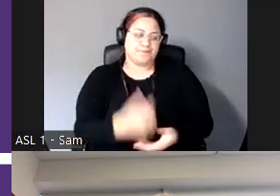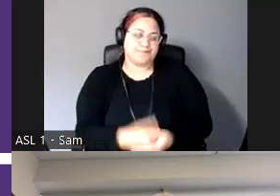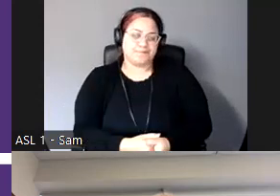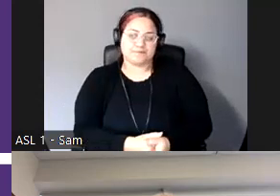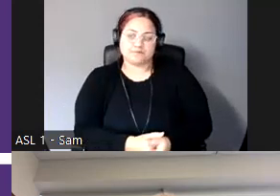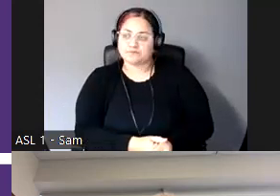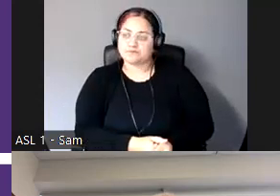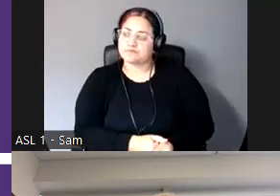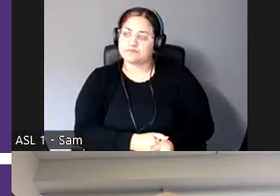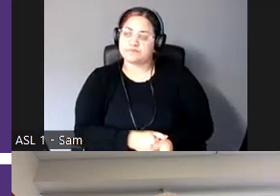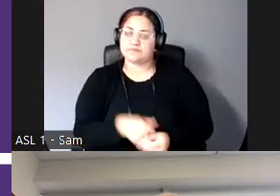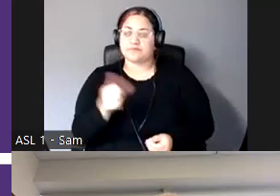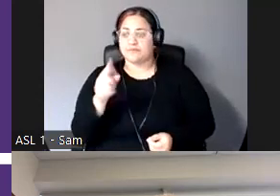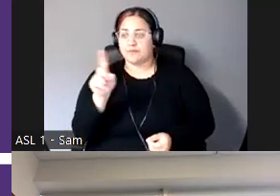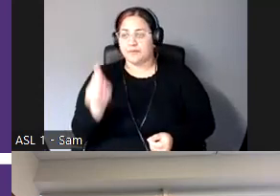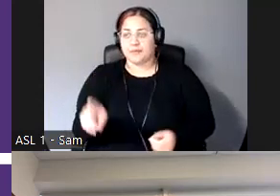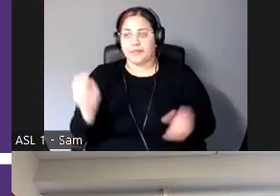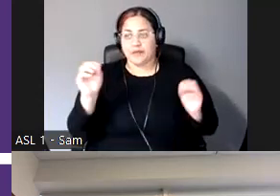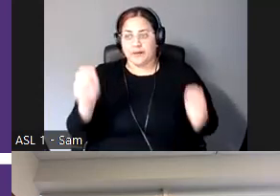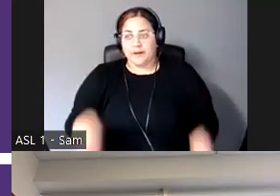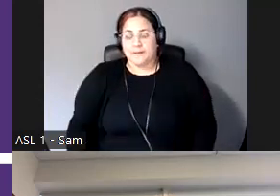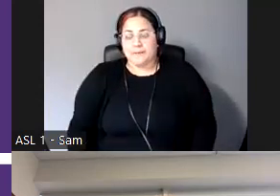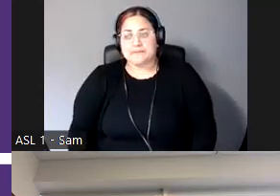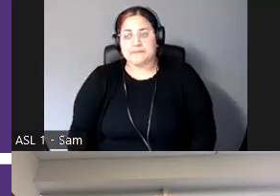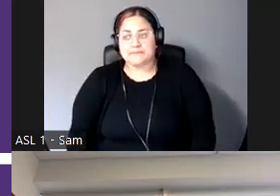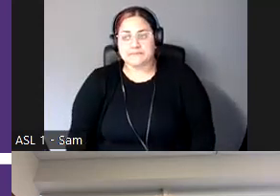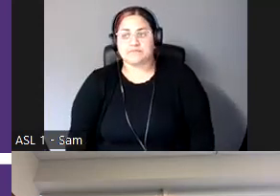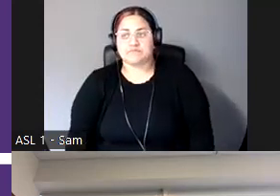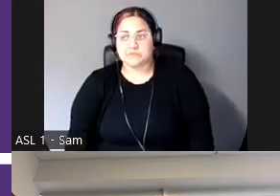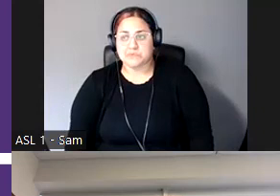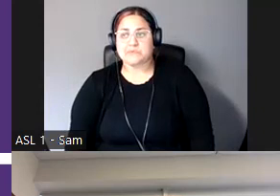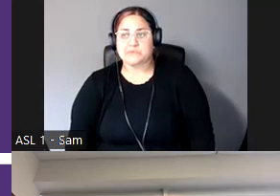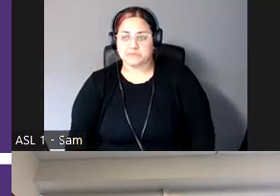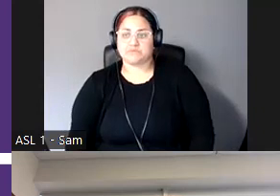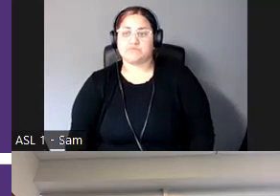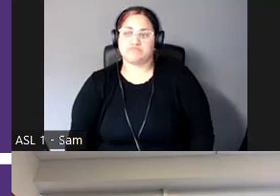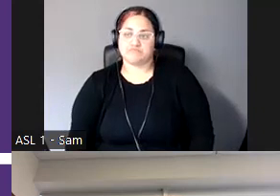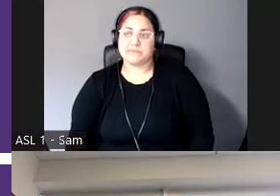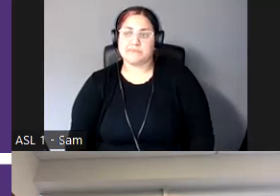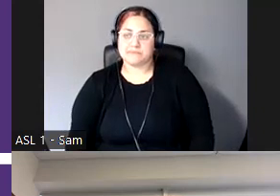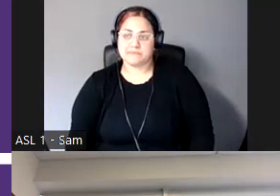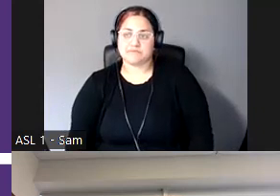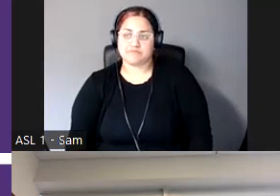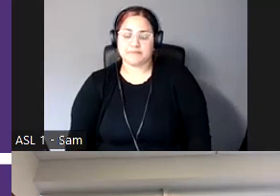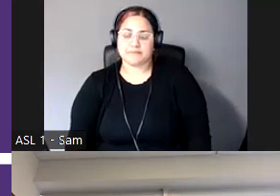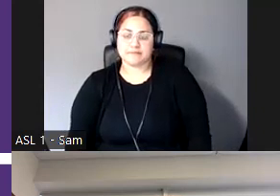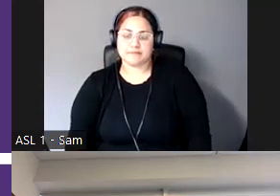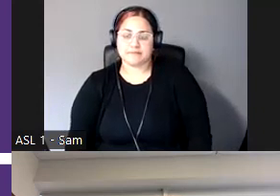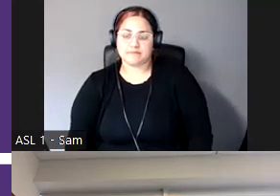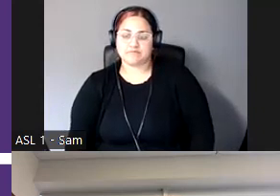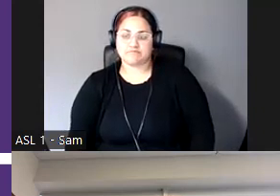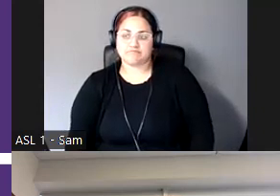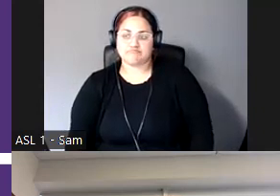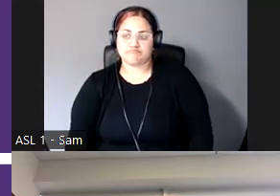And I don't see any other questions, but there's another person. Oh, so someone was saying that the